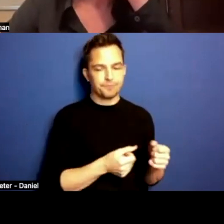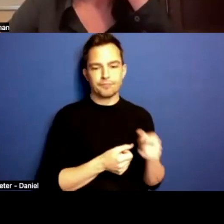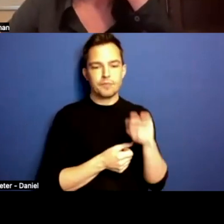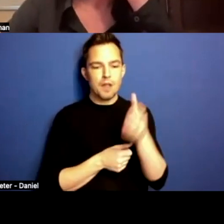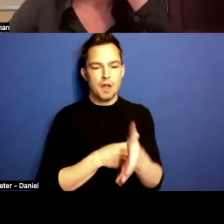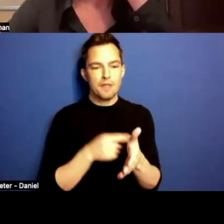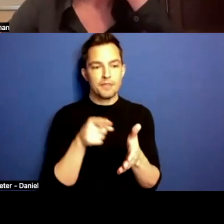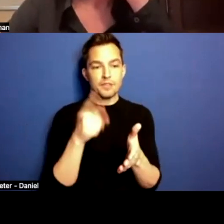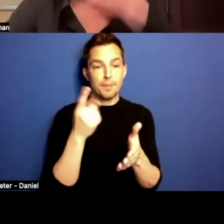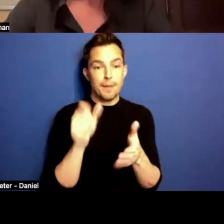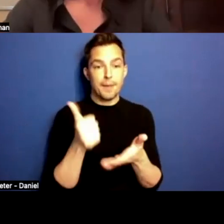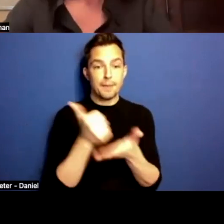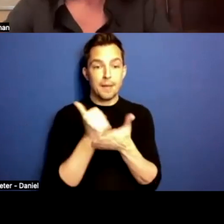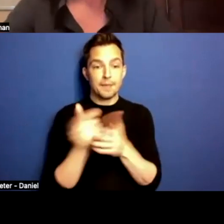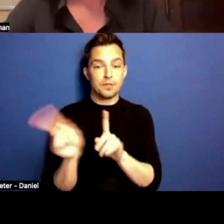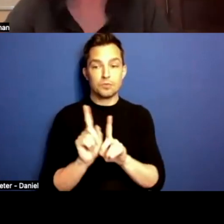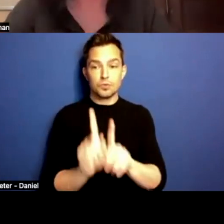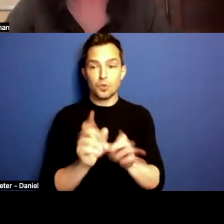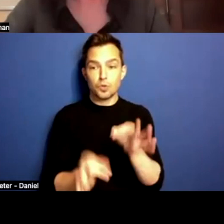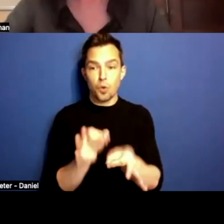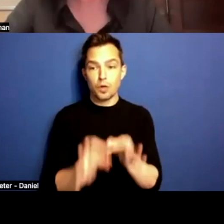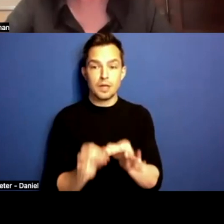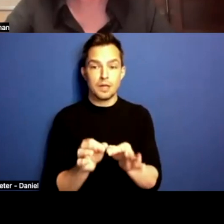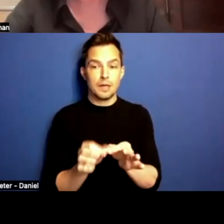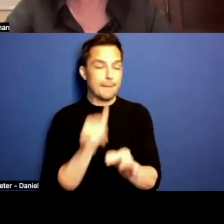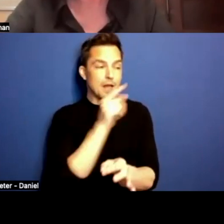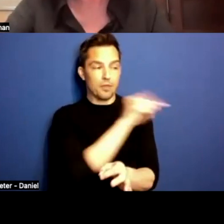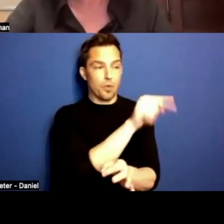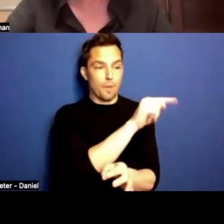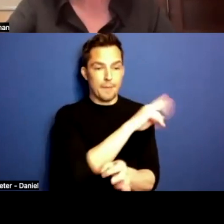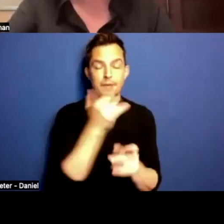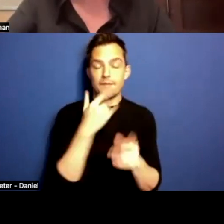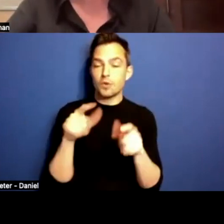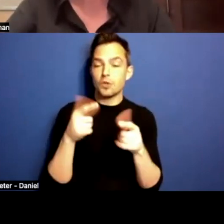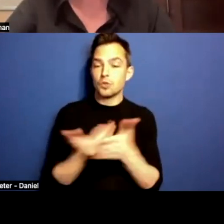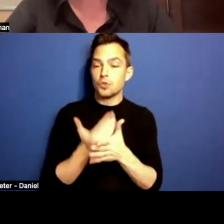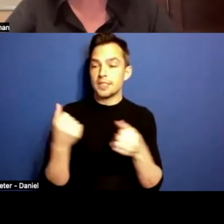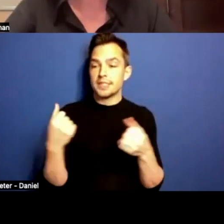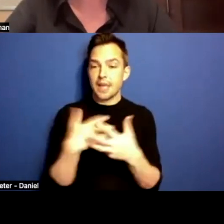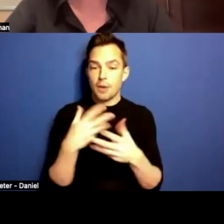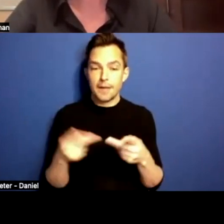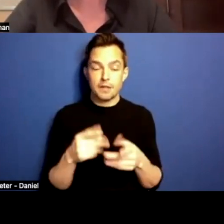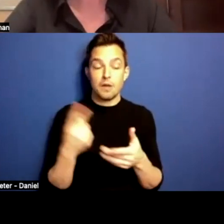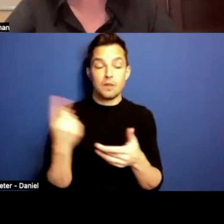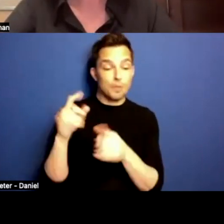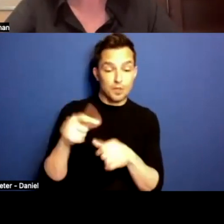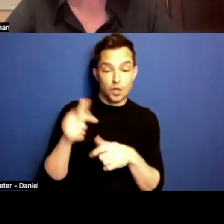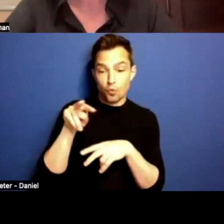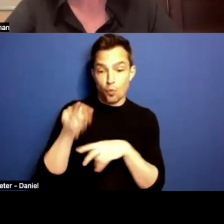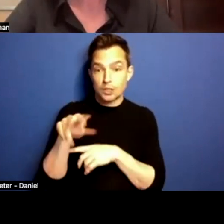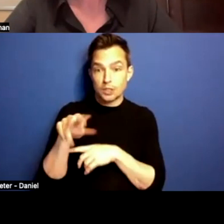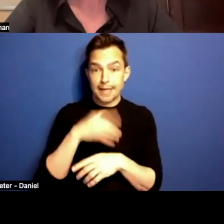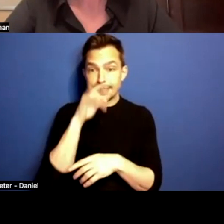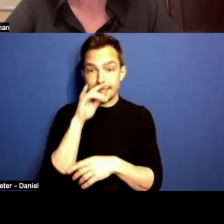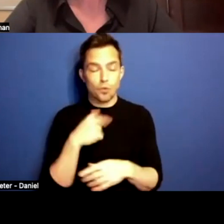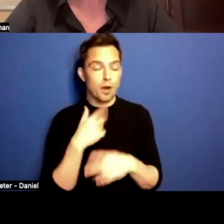might accompany me to court if I need them to go with me to some big scary place. There's someone who can watch my kids or that I can